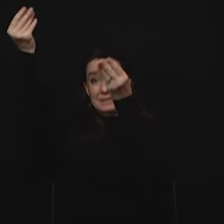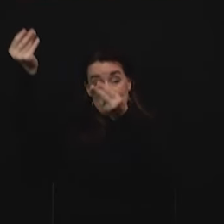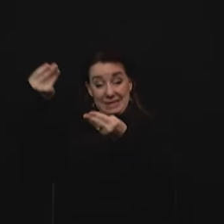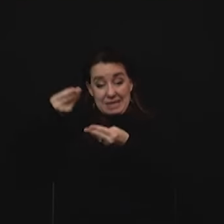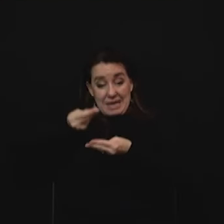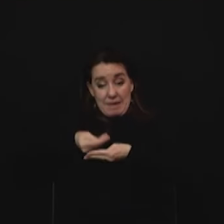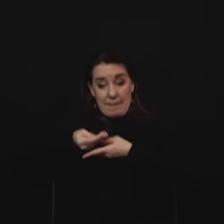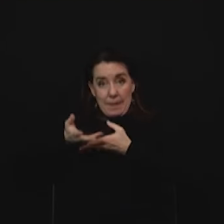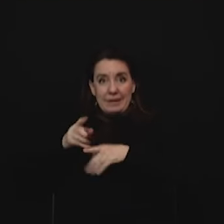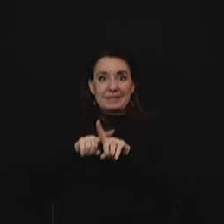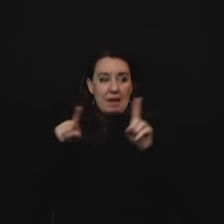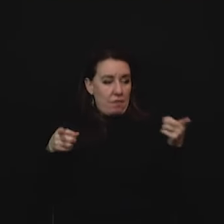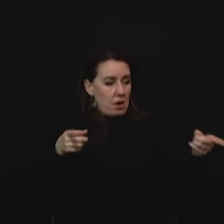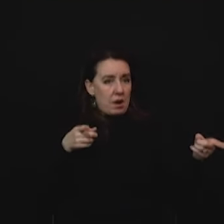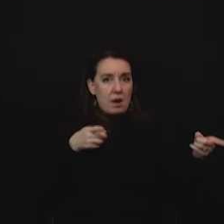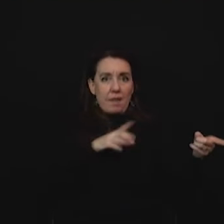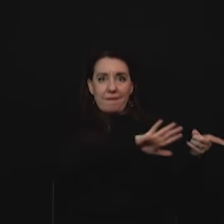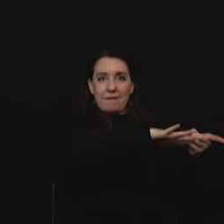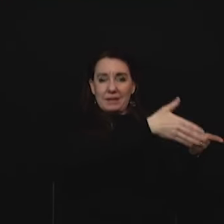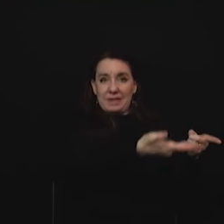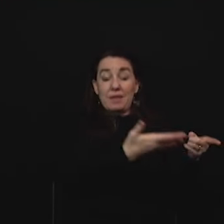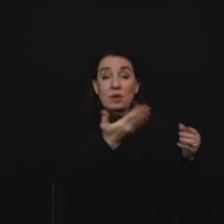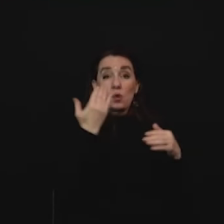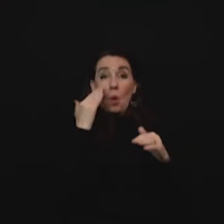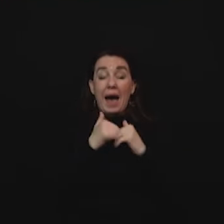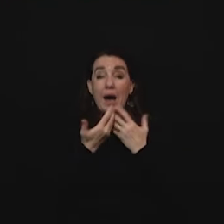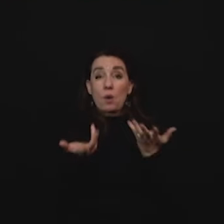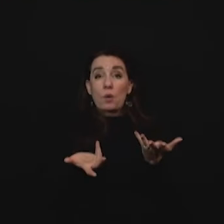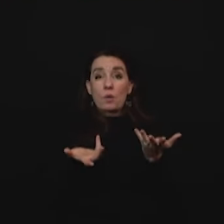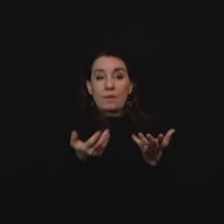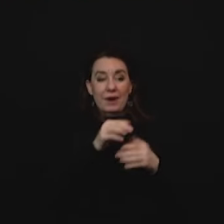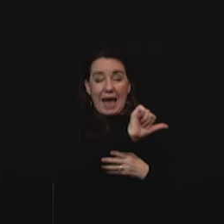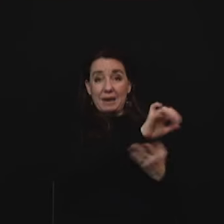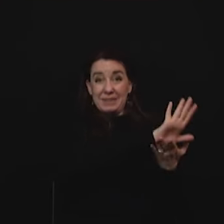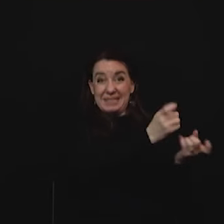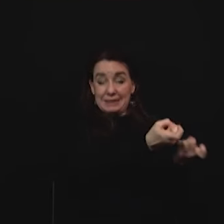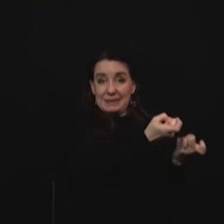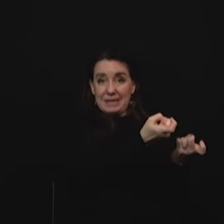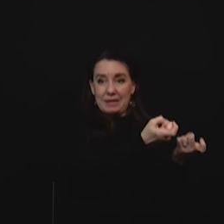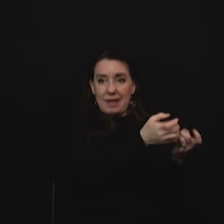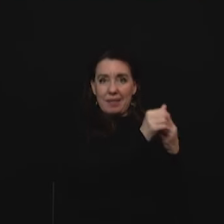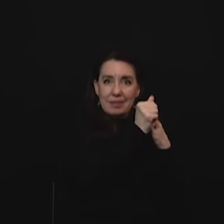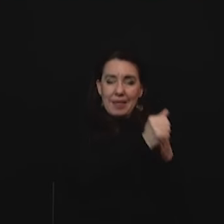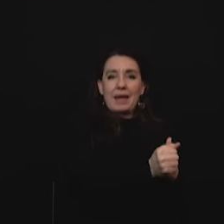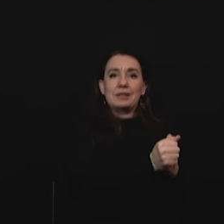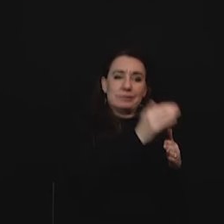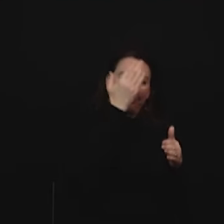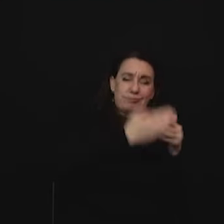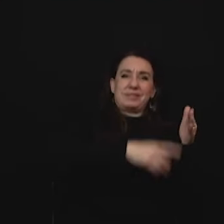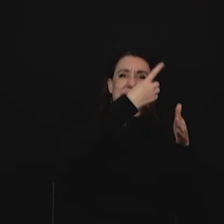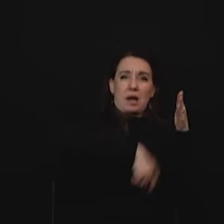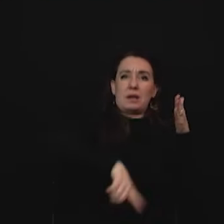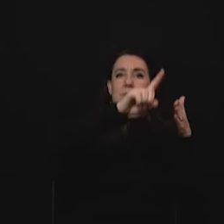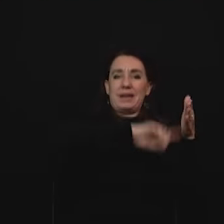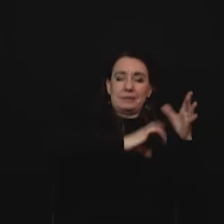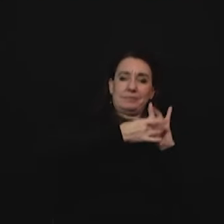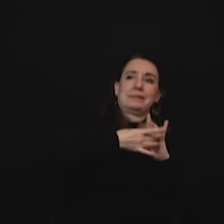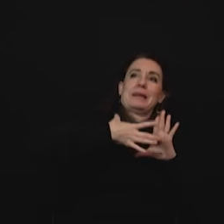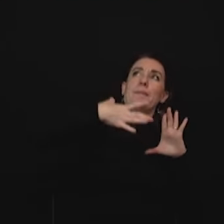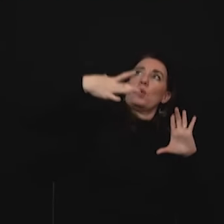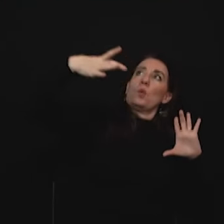is very different from the result of that one man's sin. Do you know how? For Adam's sin led to our condemnation, led to our separation